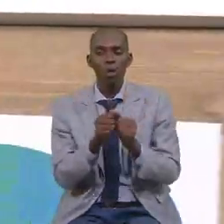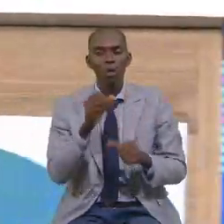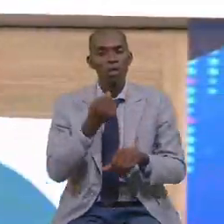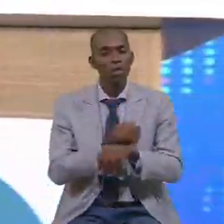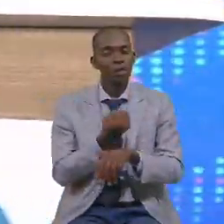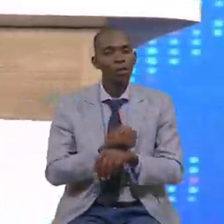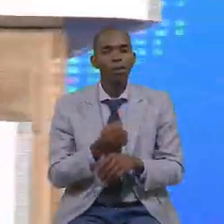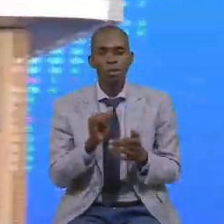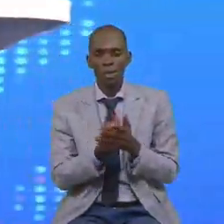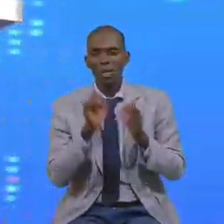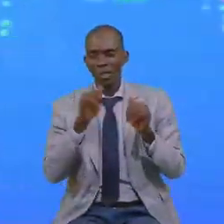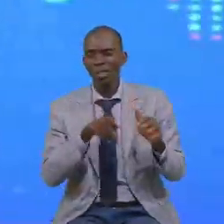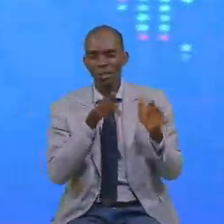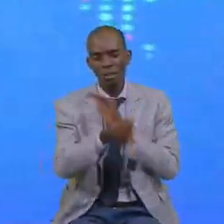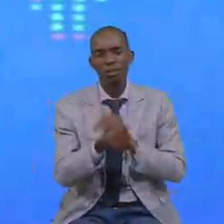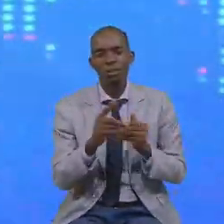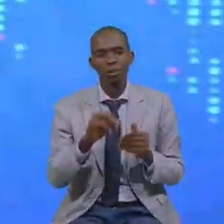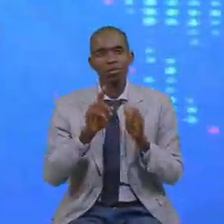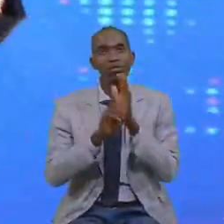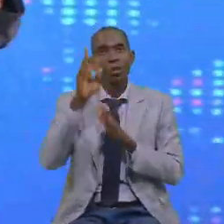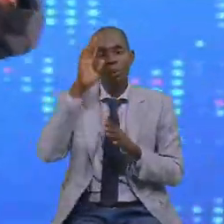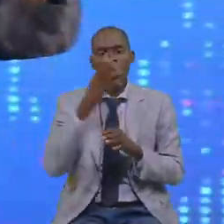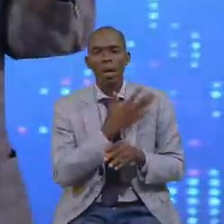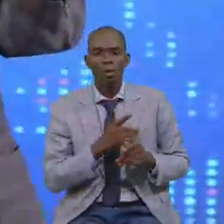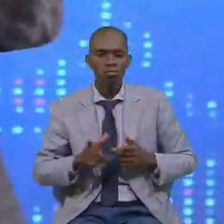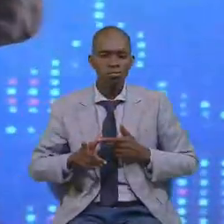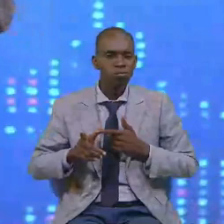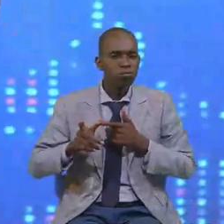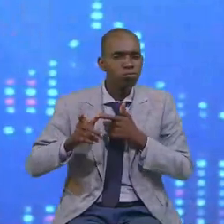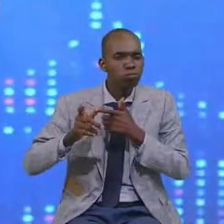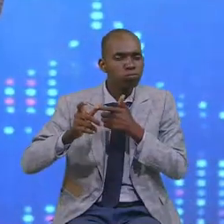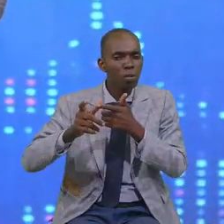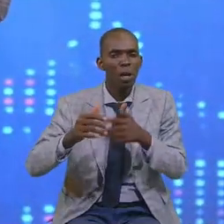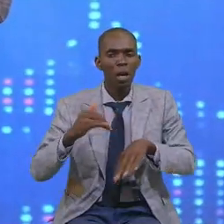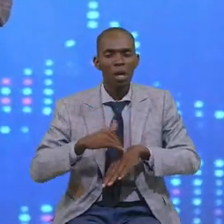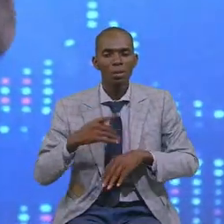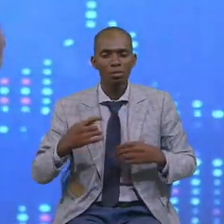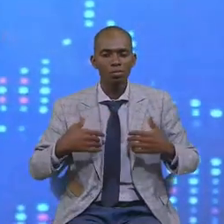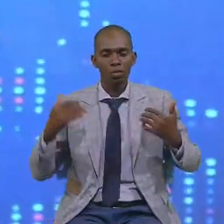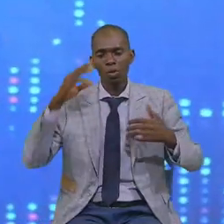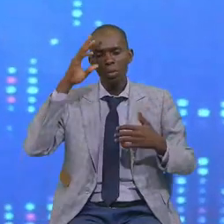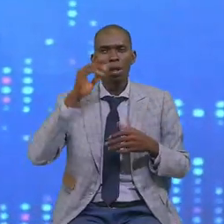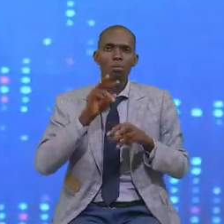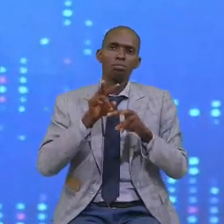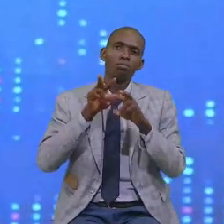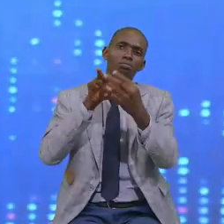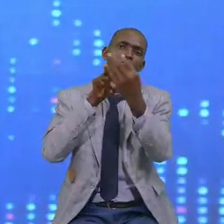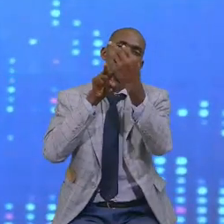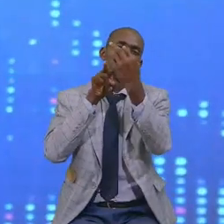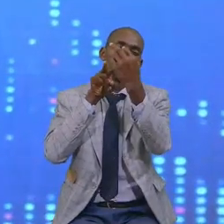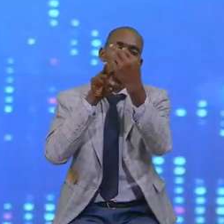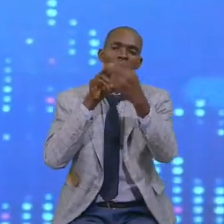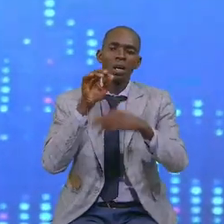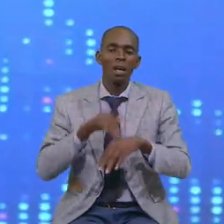ran like a young man. And then he looked at Goliath. And he said, "Something